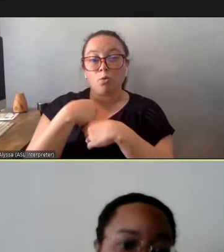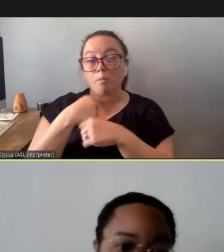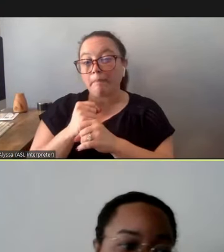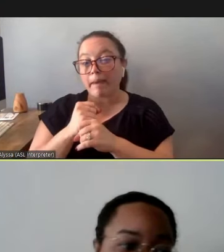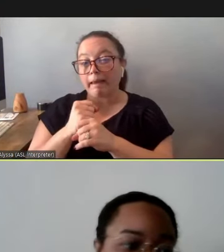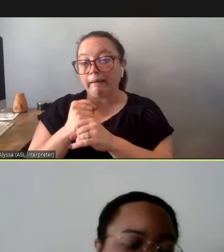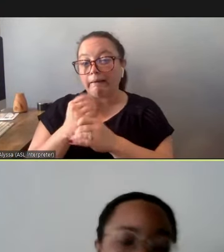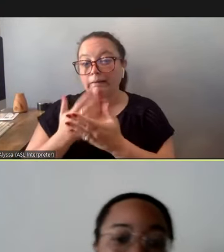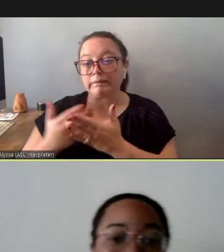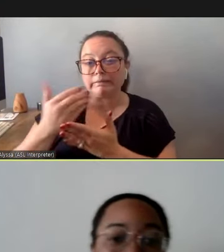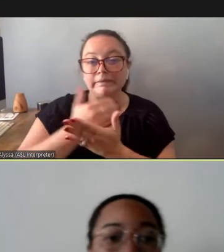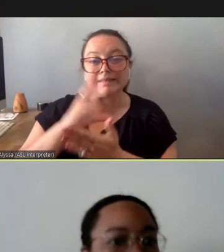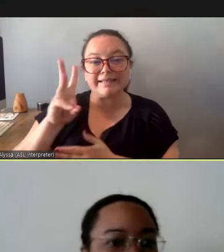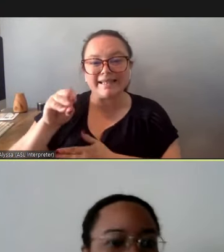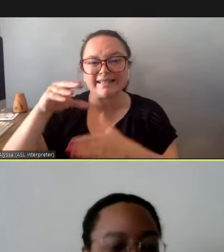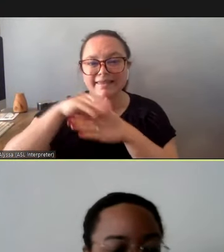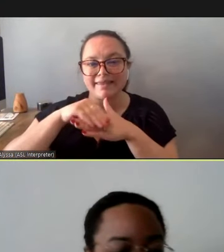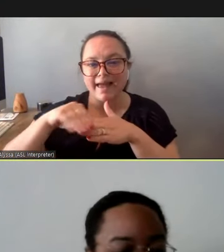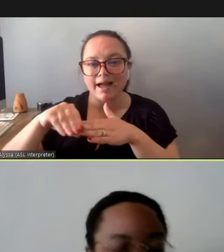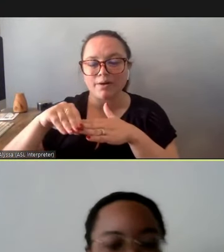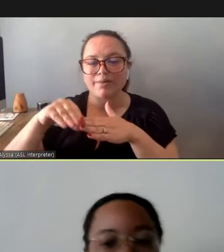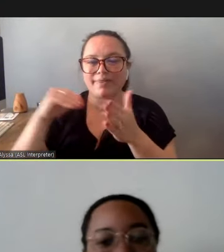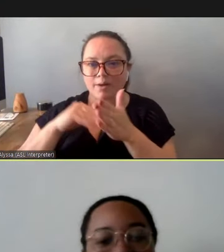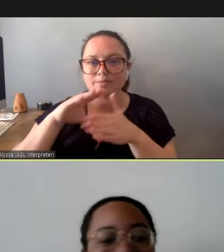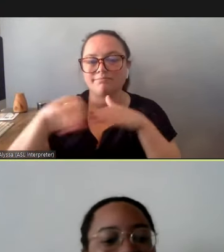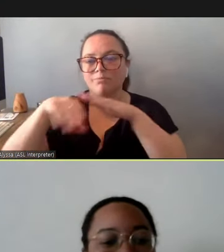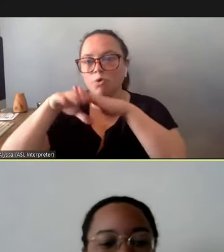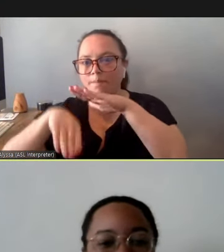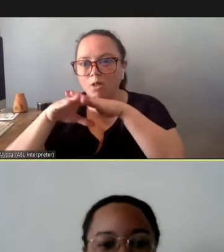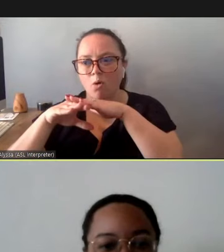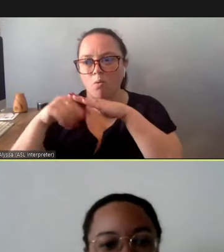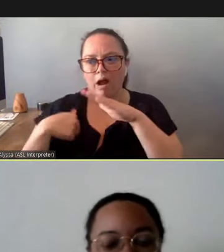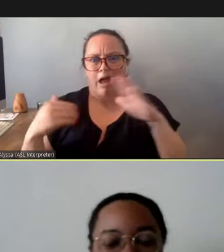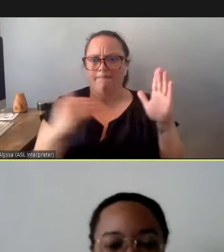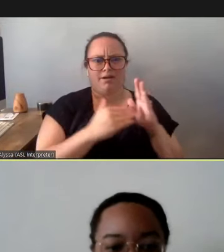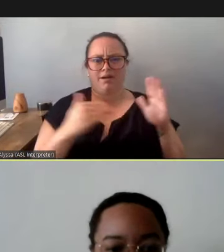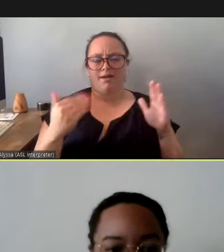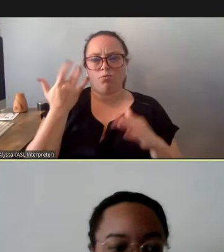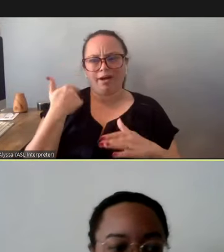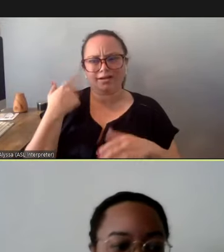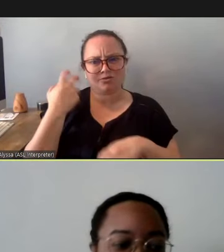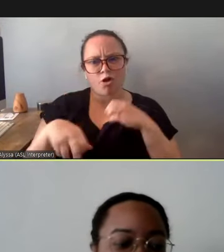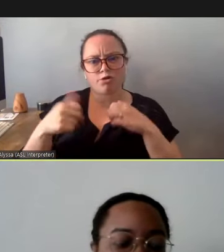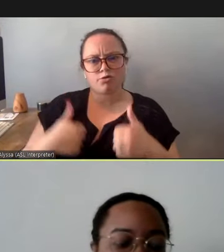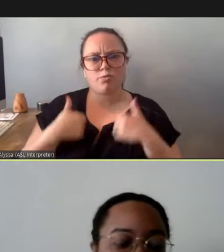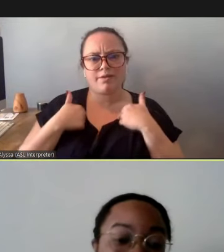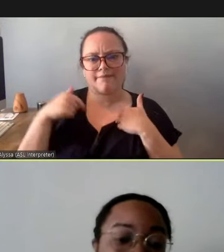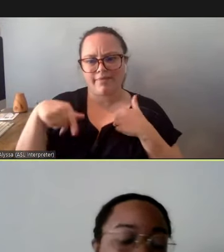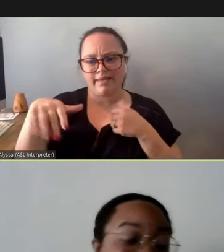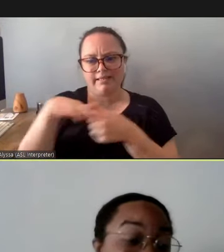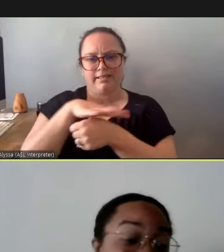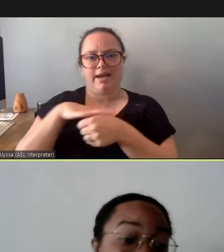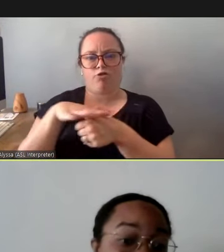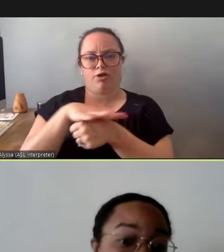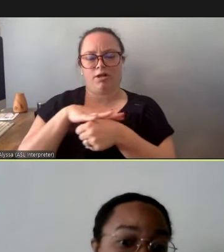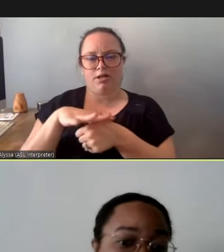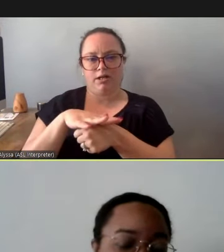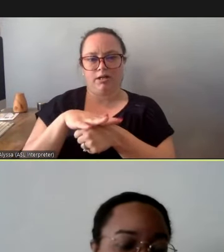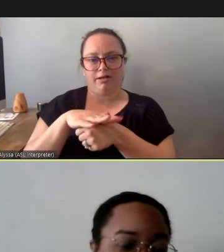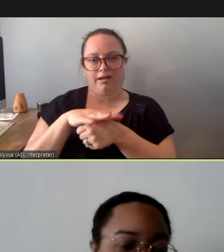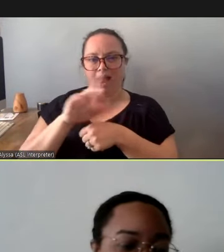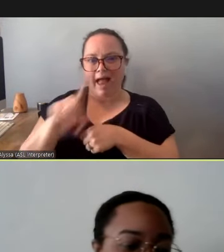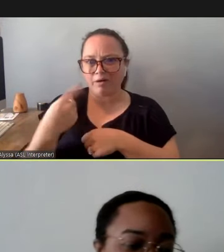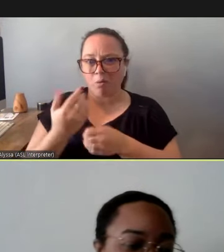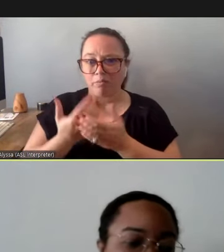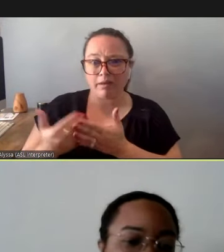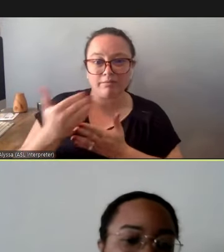$60,000 or below, which I'm totally against, because it's hard to live in this area and make only that